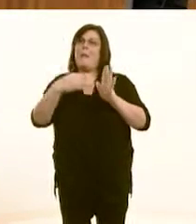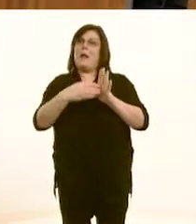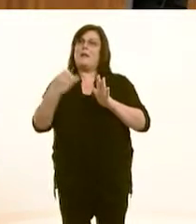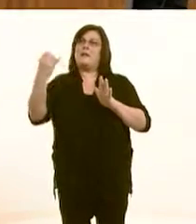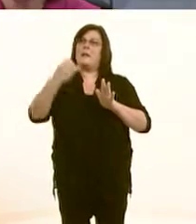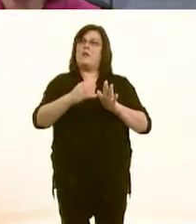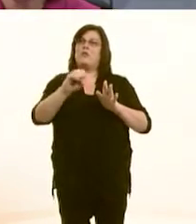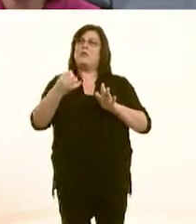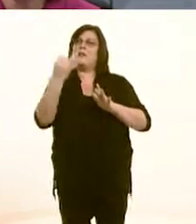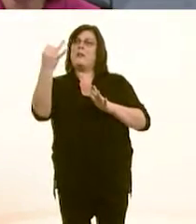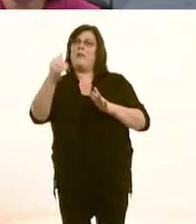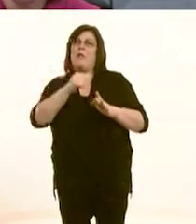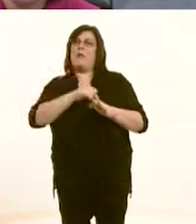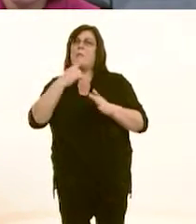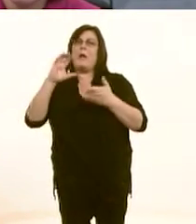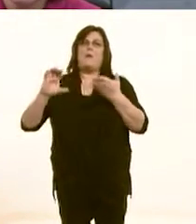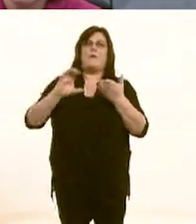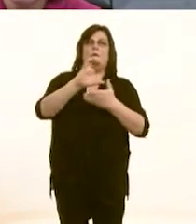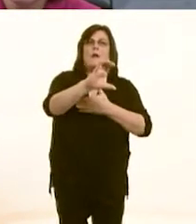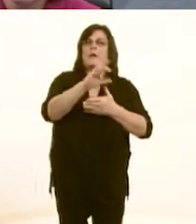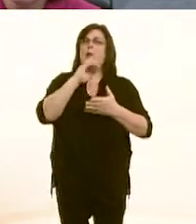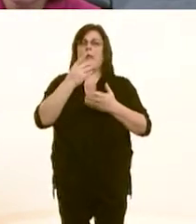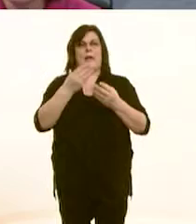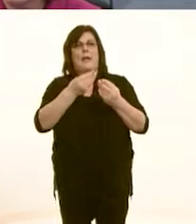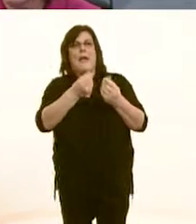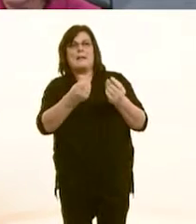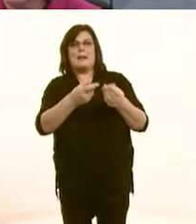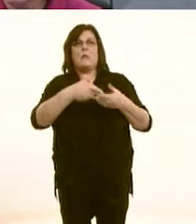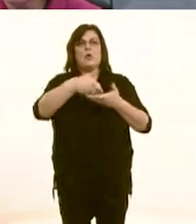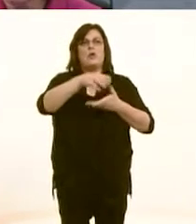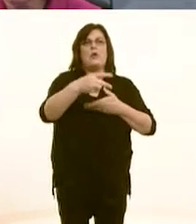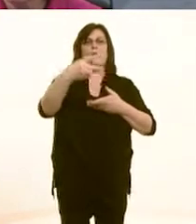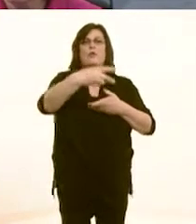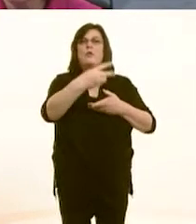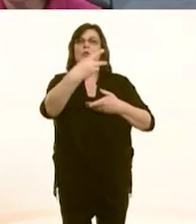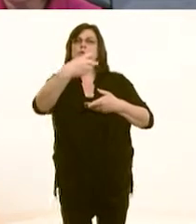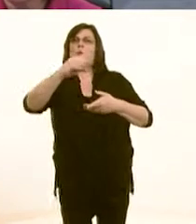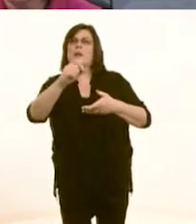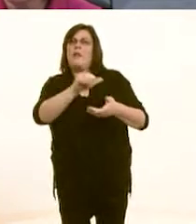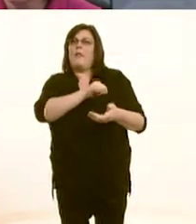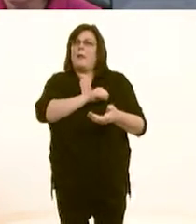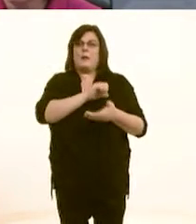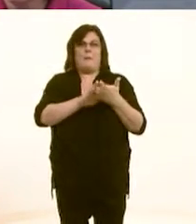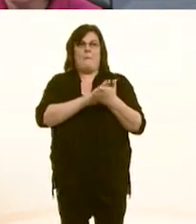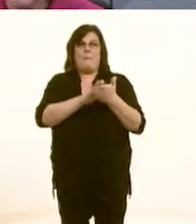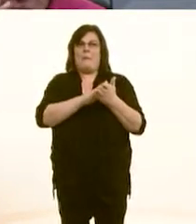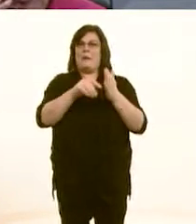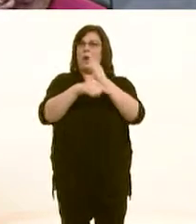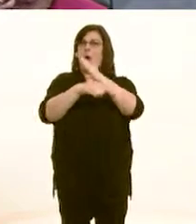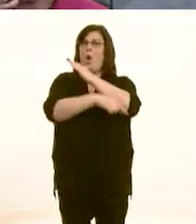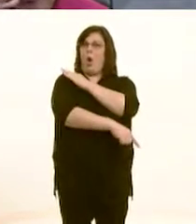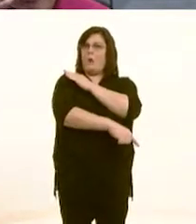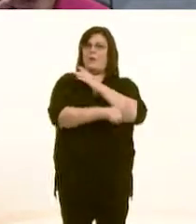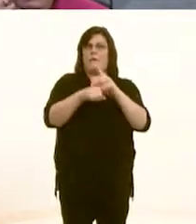£1,600,000 into, and the assets of Ron the Life were recently sold for £220,000, costing a loss to the taxpayer